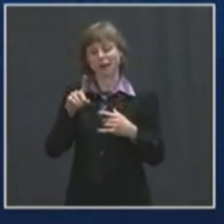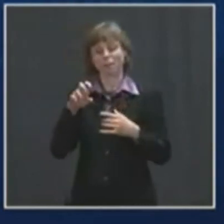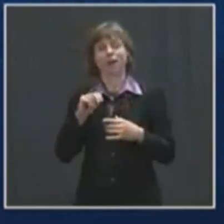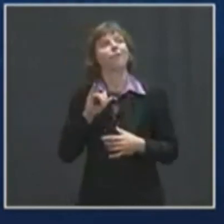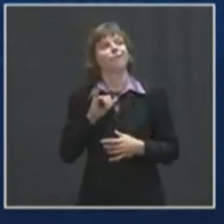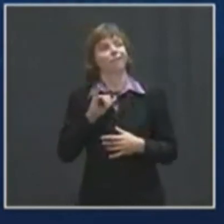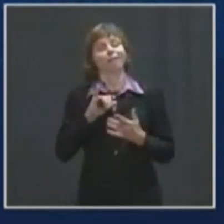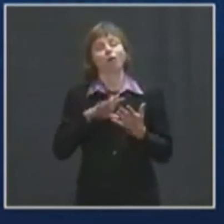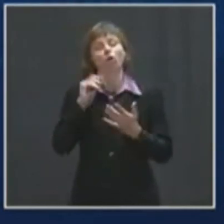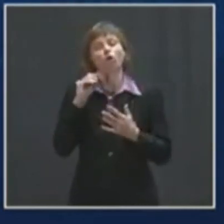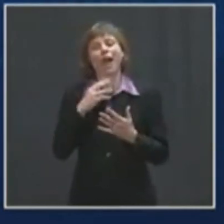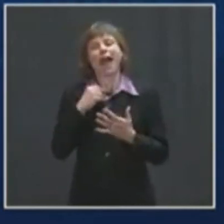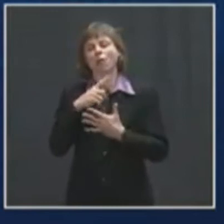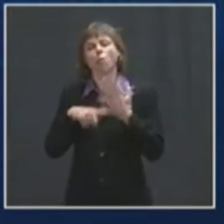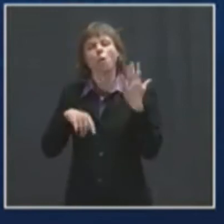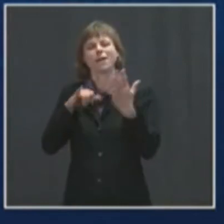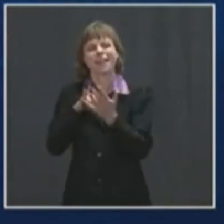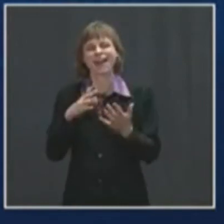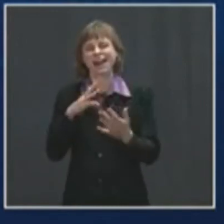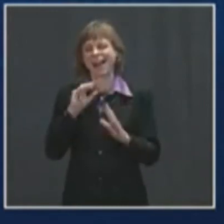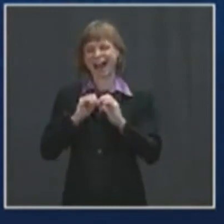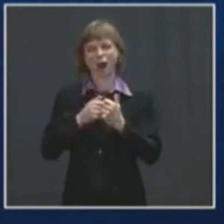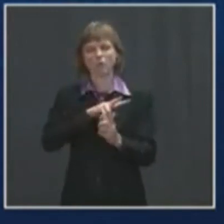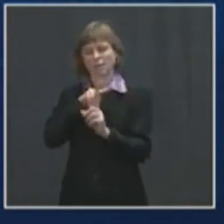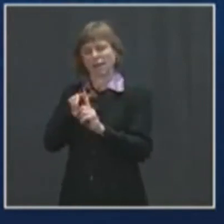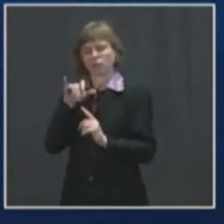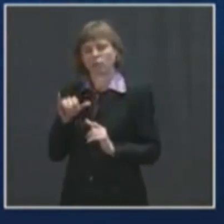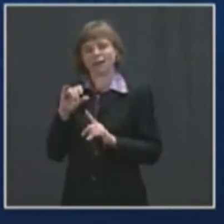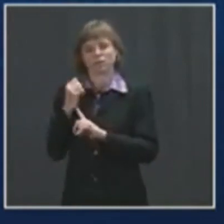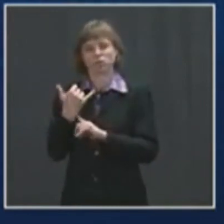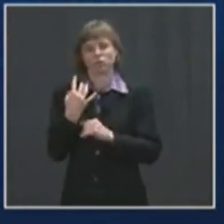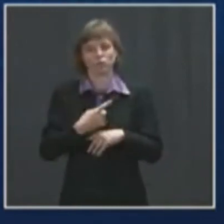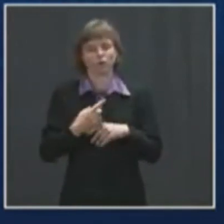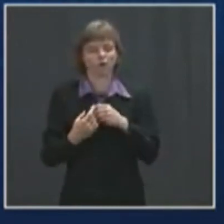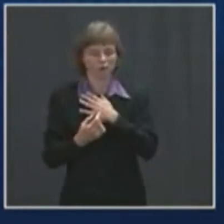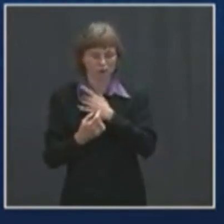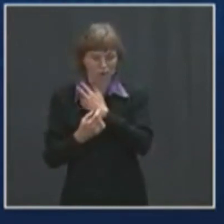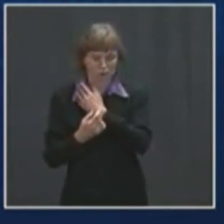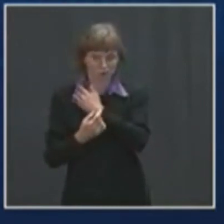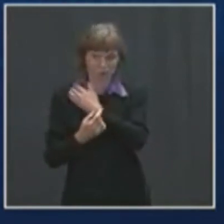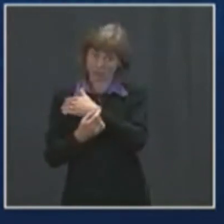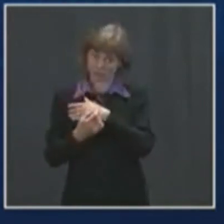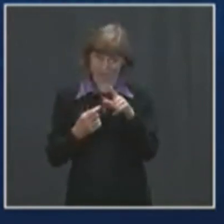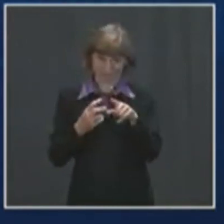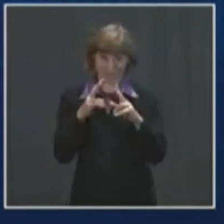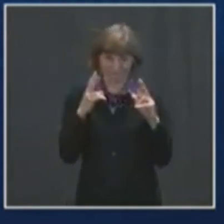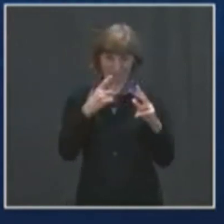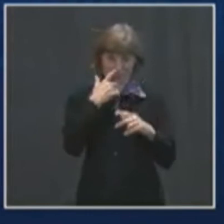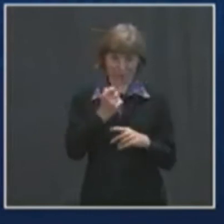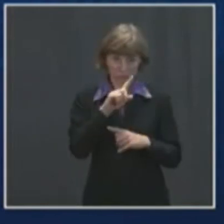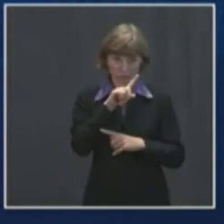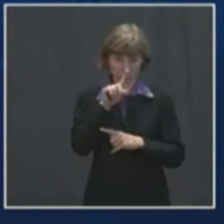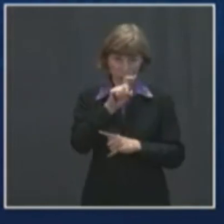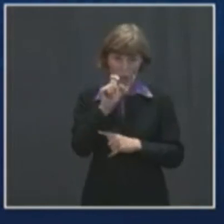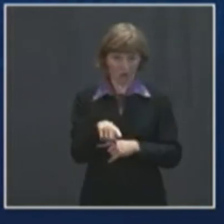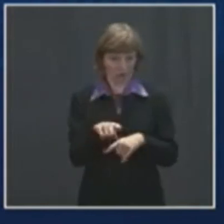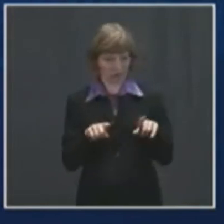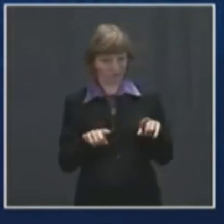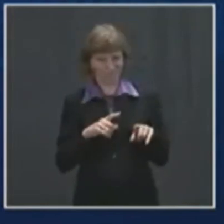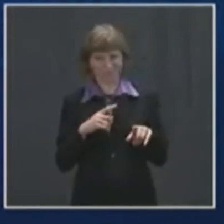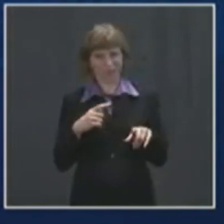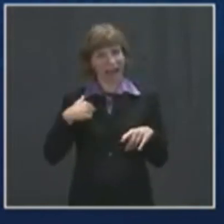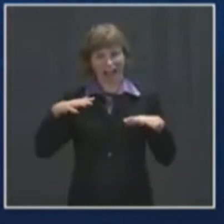he applying those to the situation today? Well, it's a very interesting question. I have not had this in-depth discussion